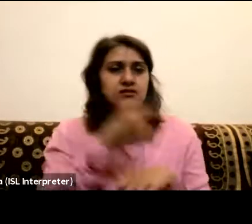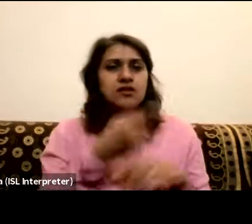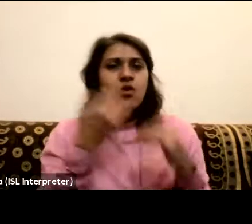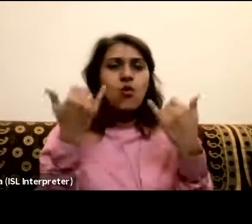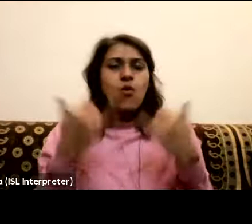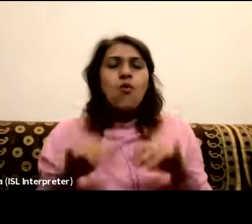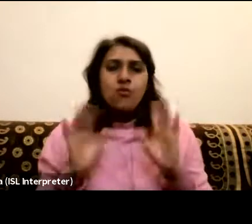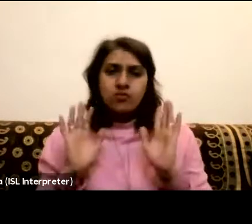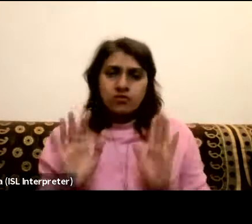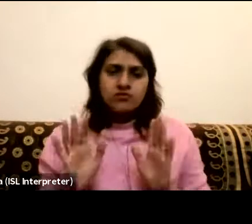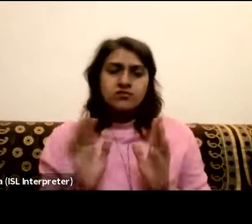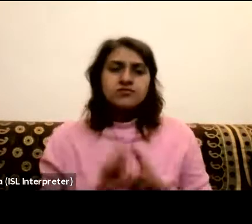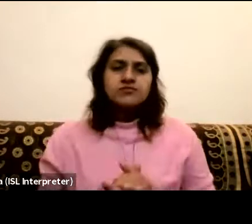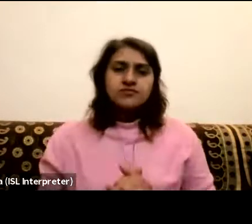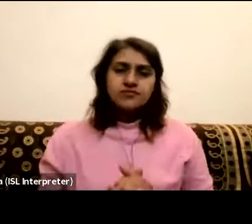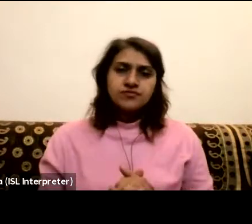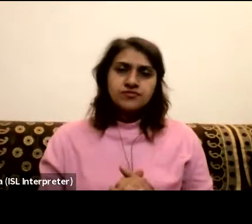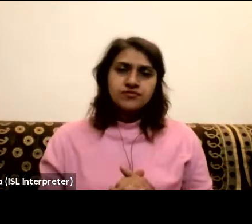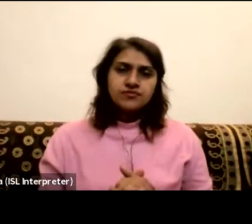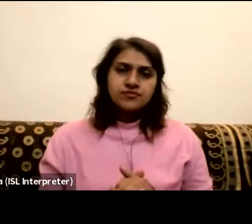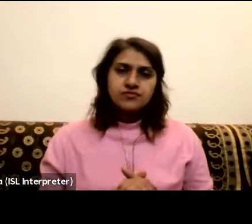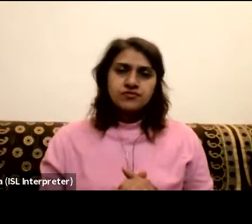other. So